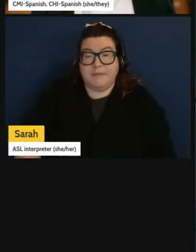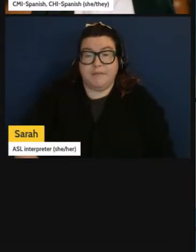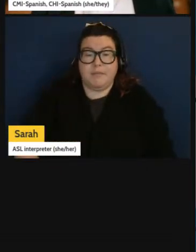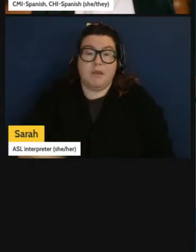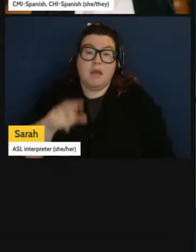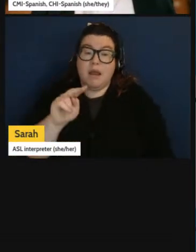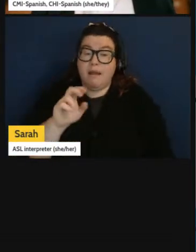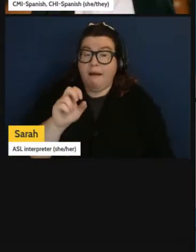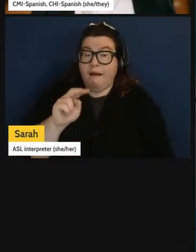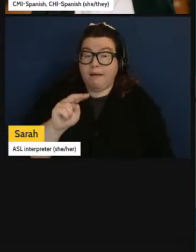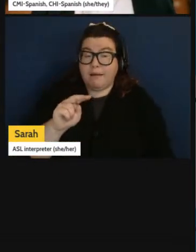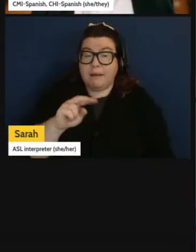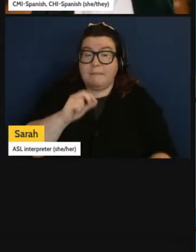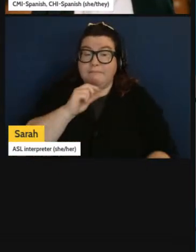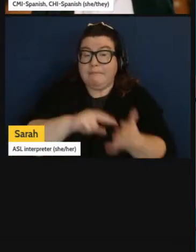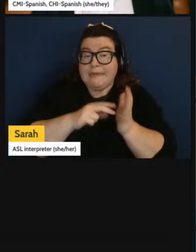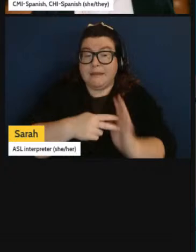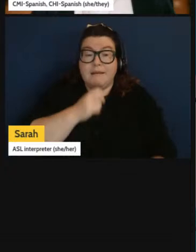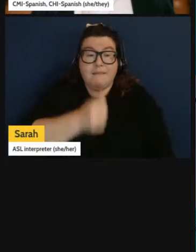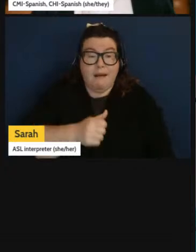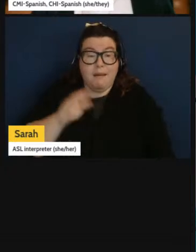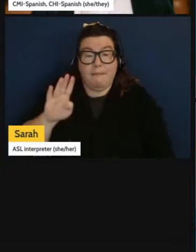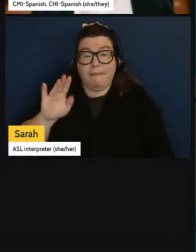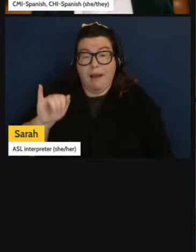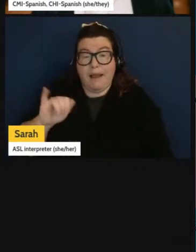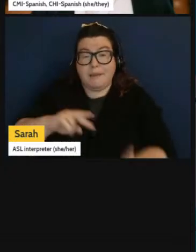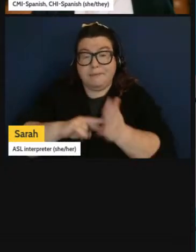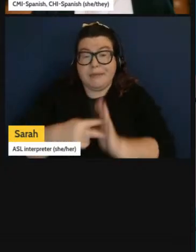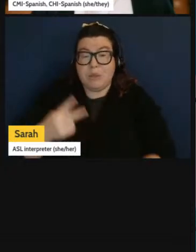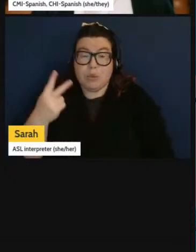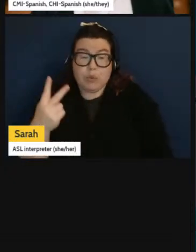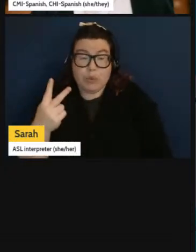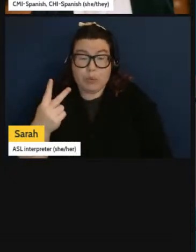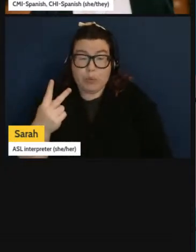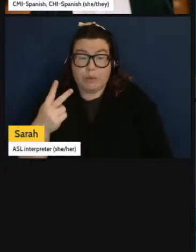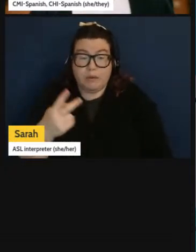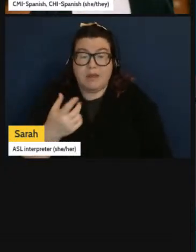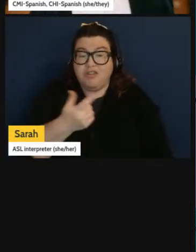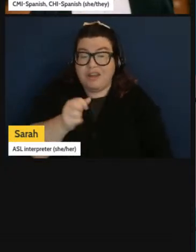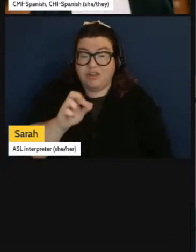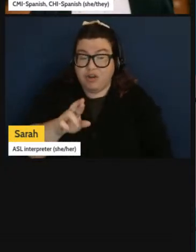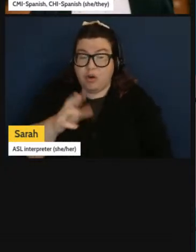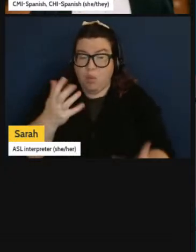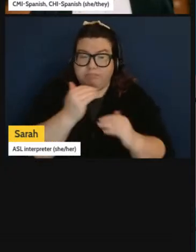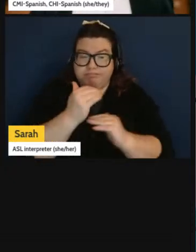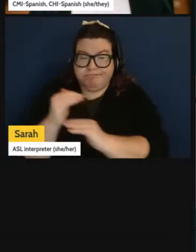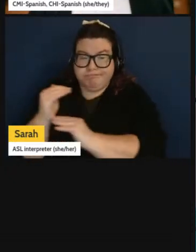Non meaning not, bi meaning two, not the two genders that we try to limit people to.